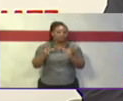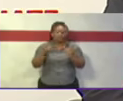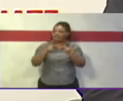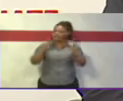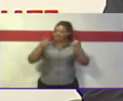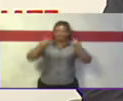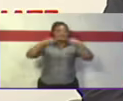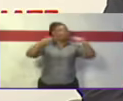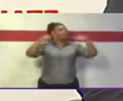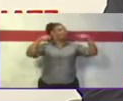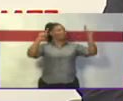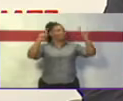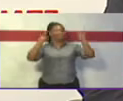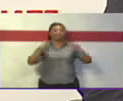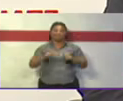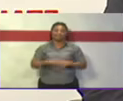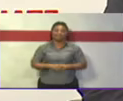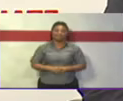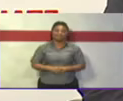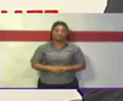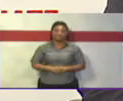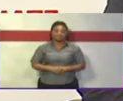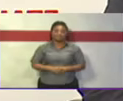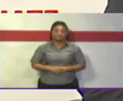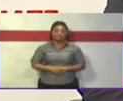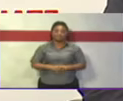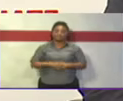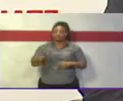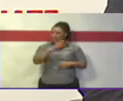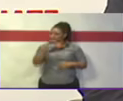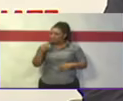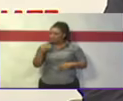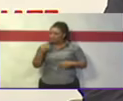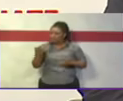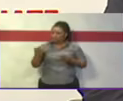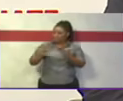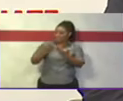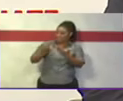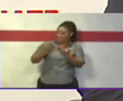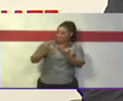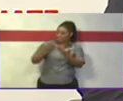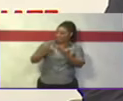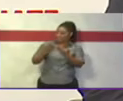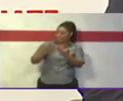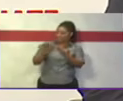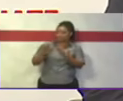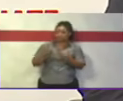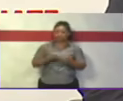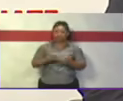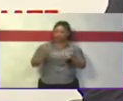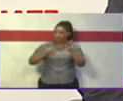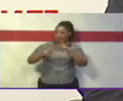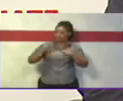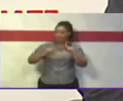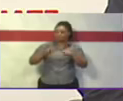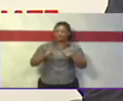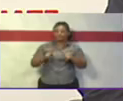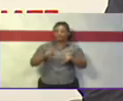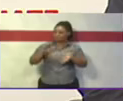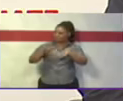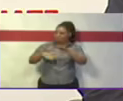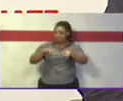also the convenience itself. You coming on the site, giving the vaccines at